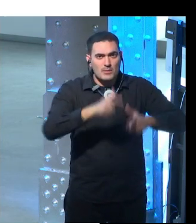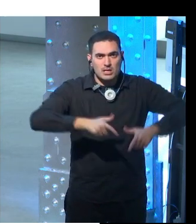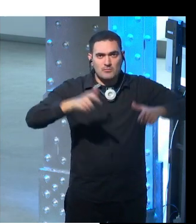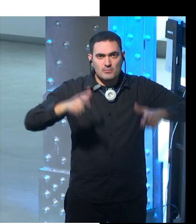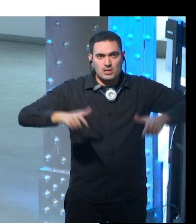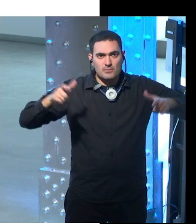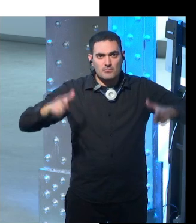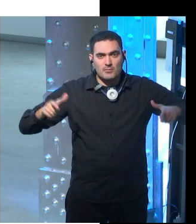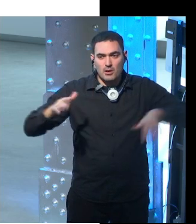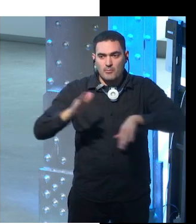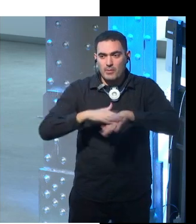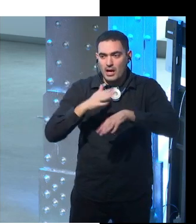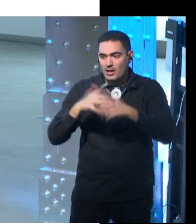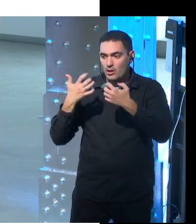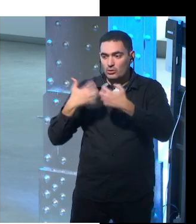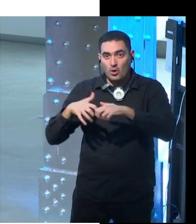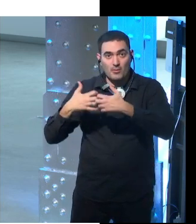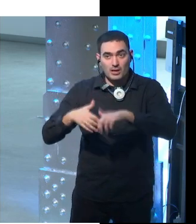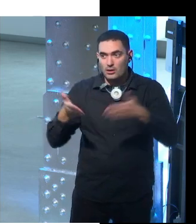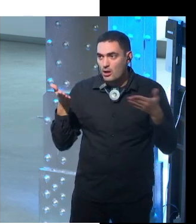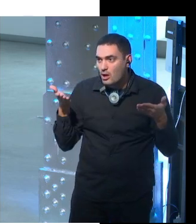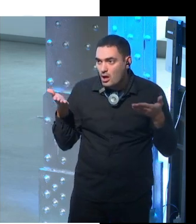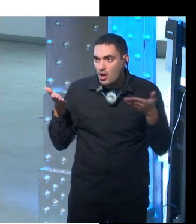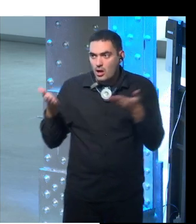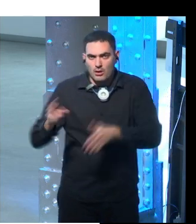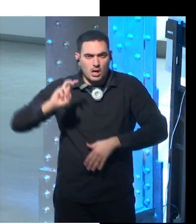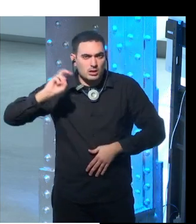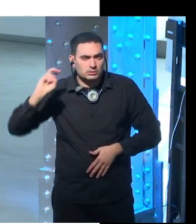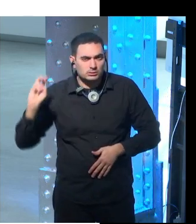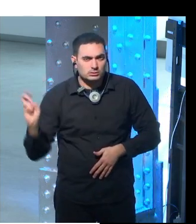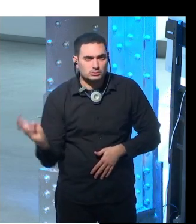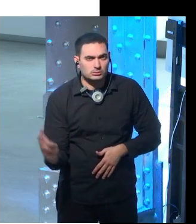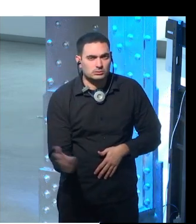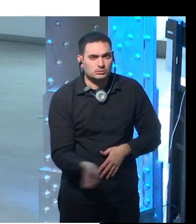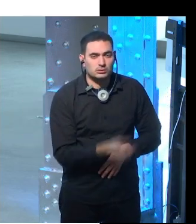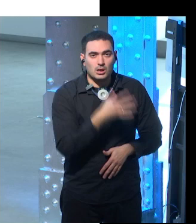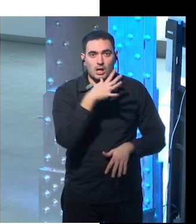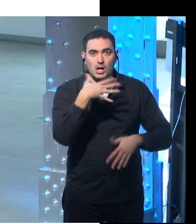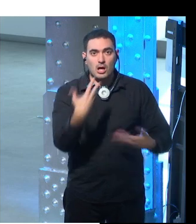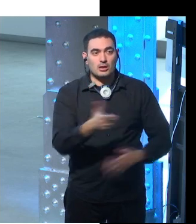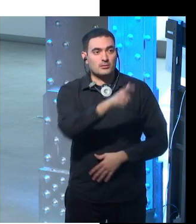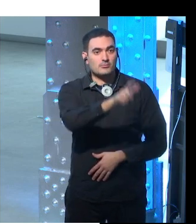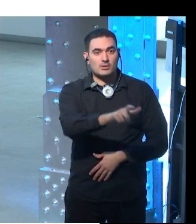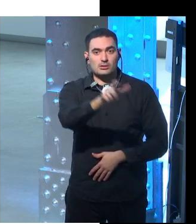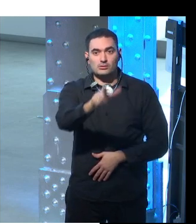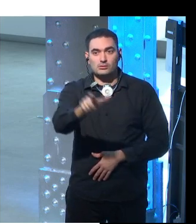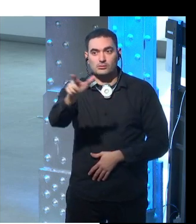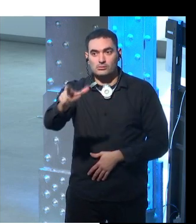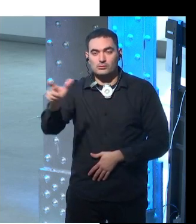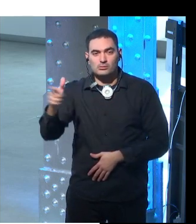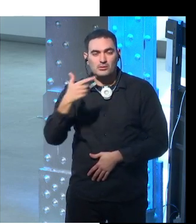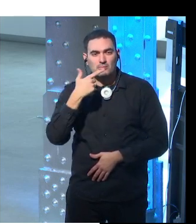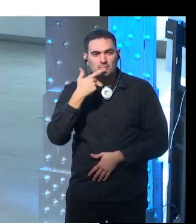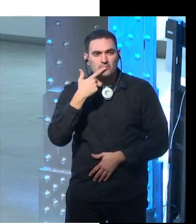automation. Now, people today do no longer have to share